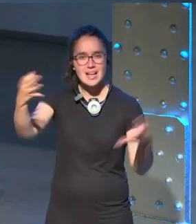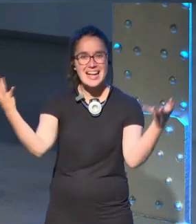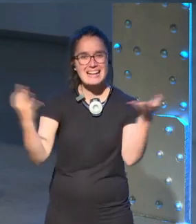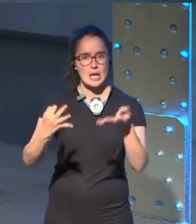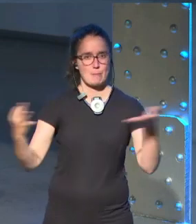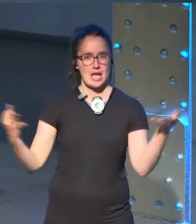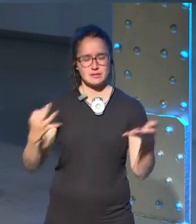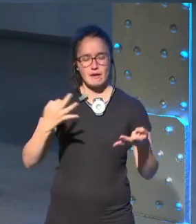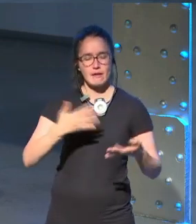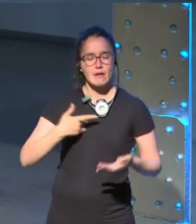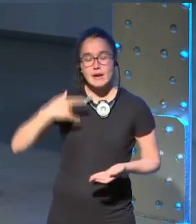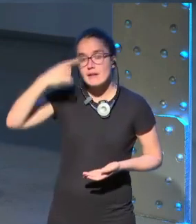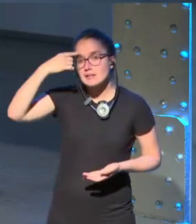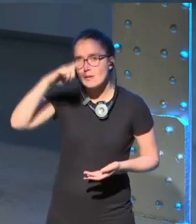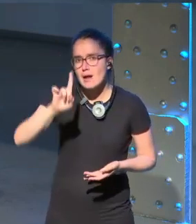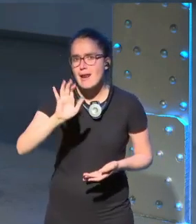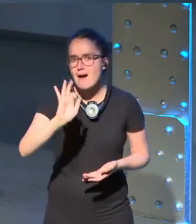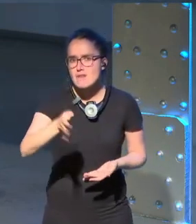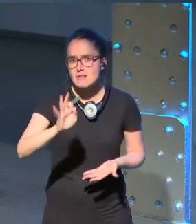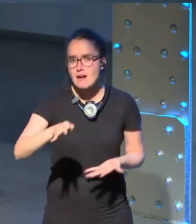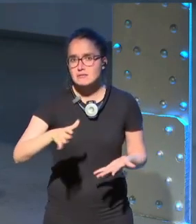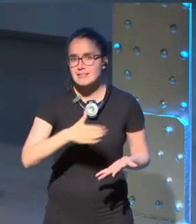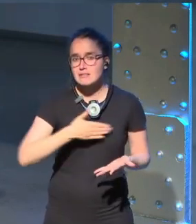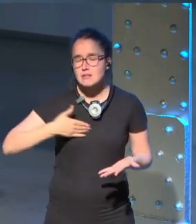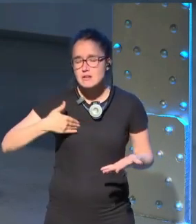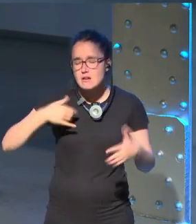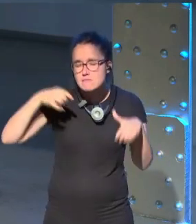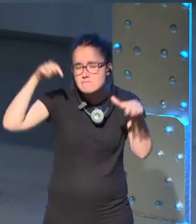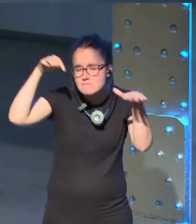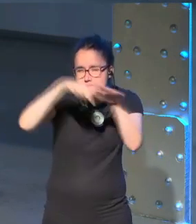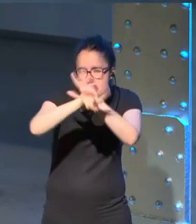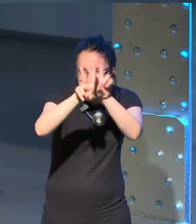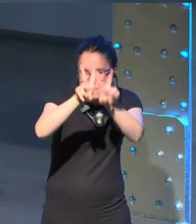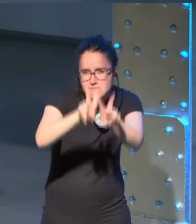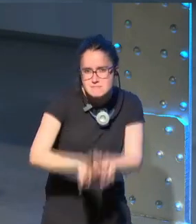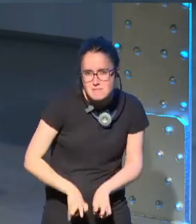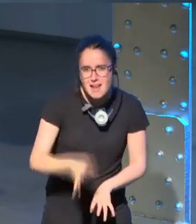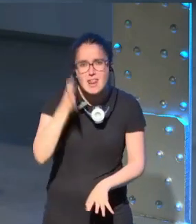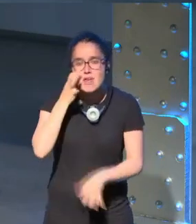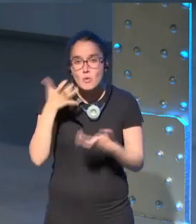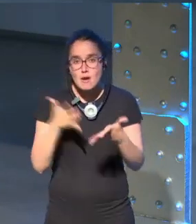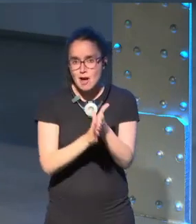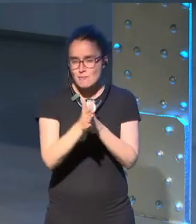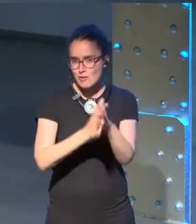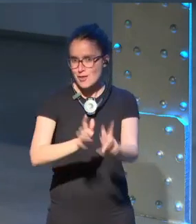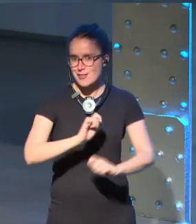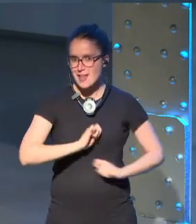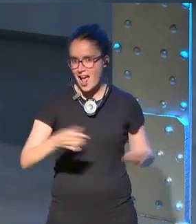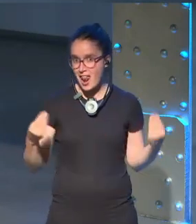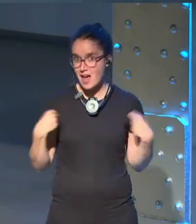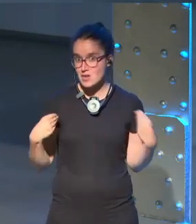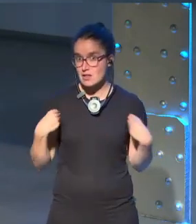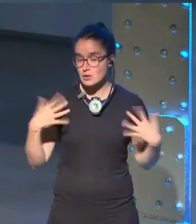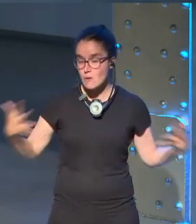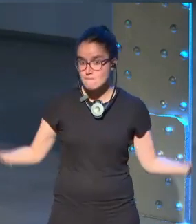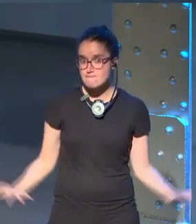know the truth. He wants to get to the bottom of things. And that's the single greatest motive in his life. And it's what drives him. He's